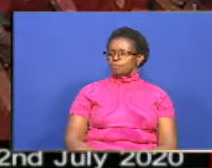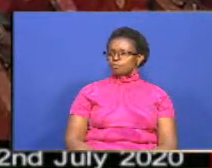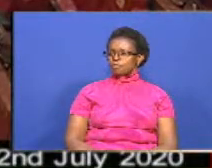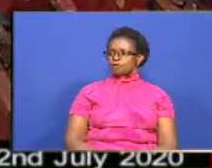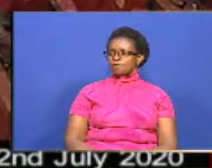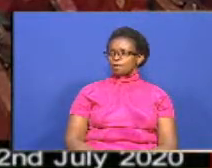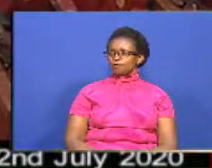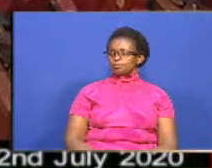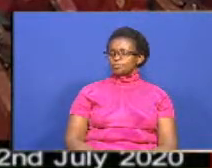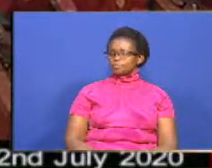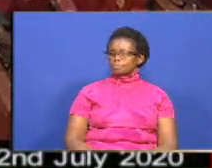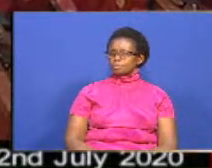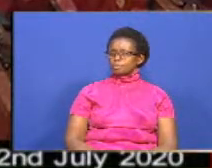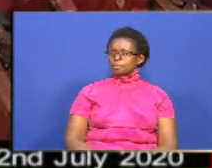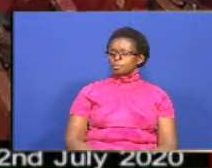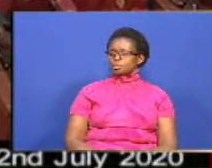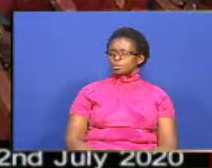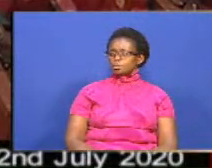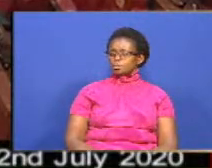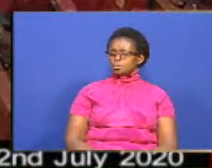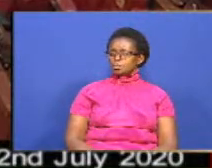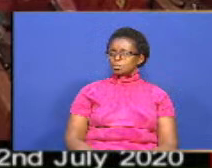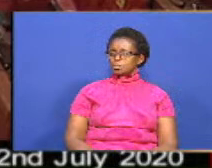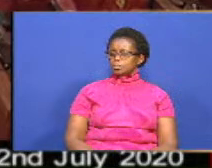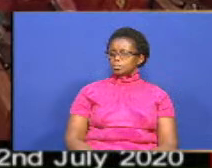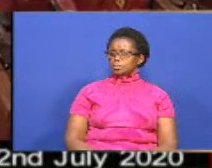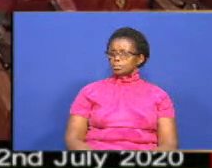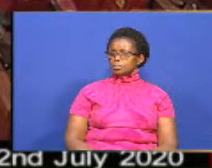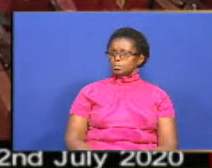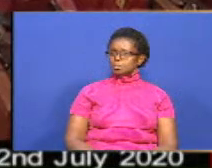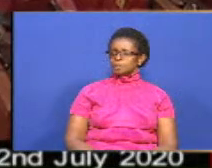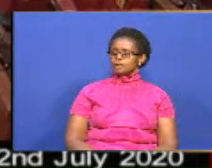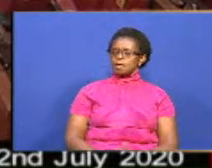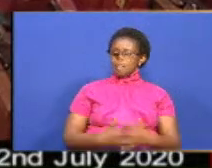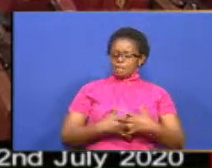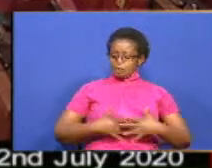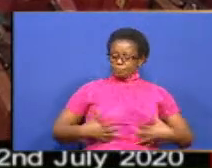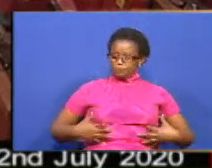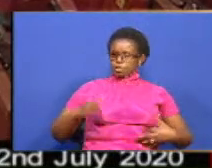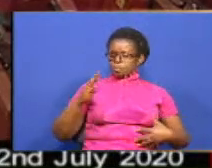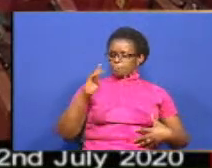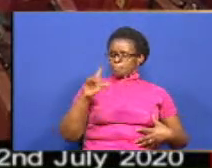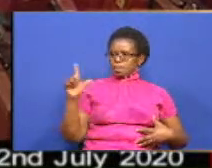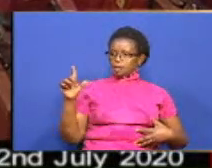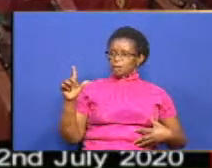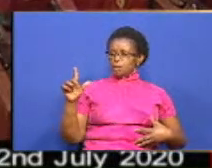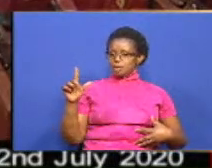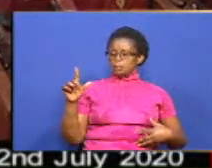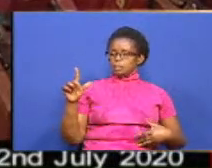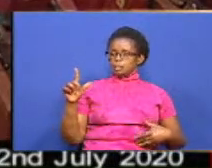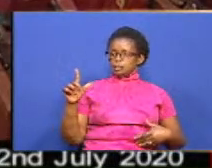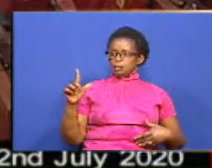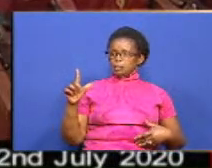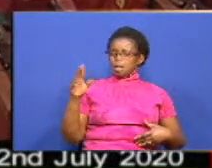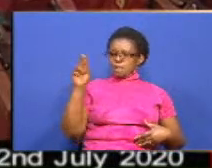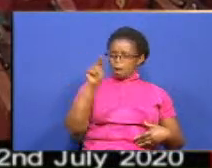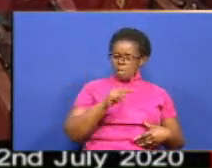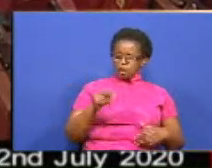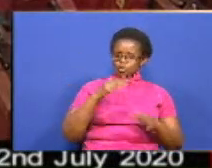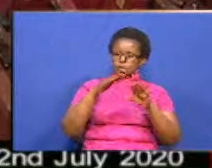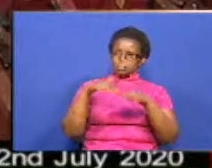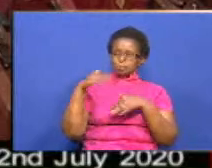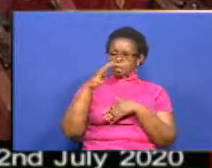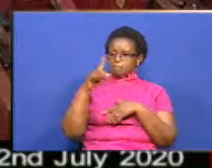grounds. Madam Speaker, the Refugee Bill 2019, National Assembly Bill number